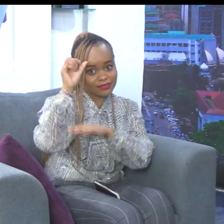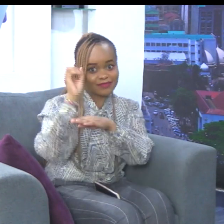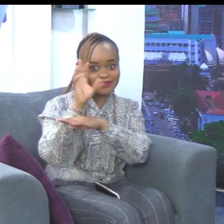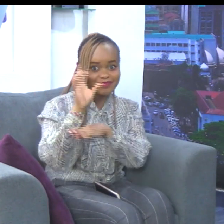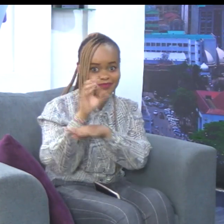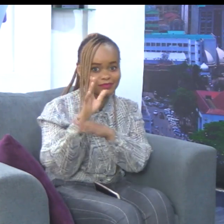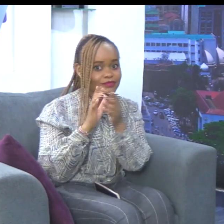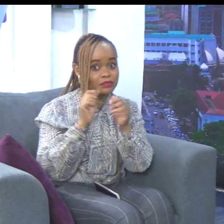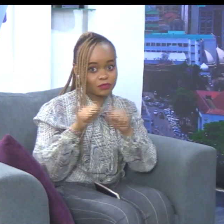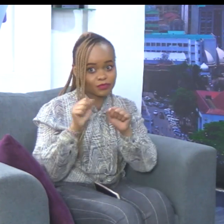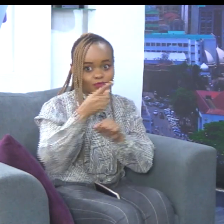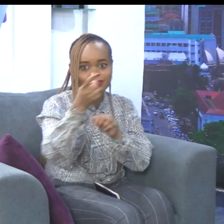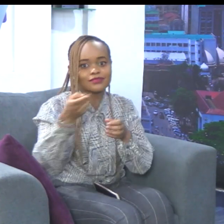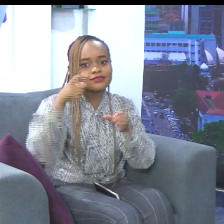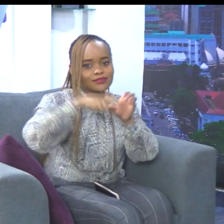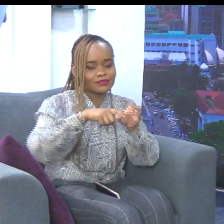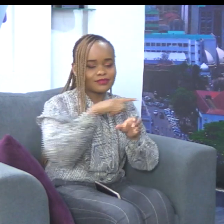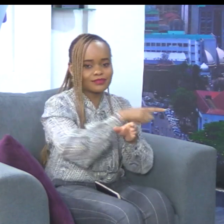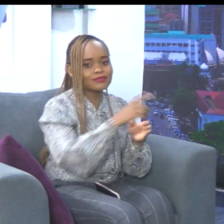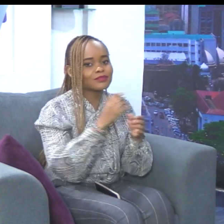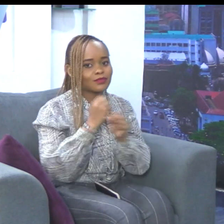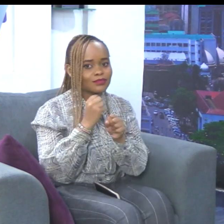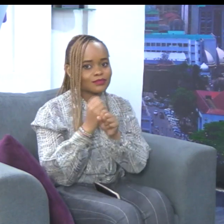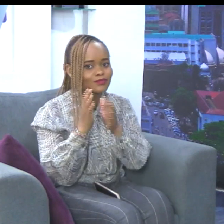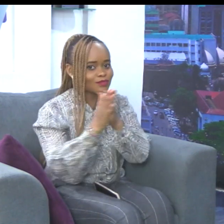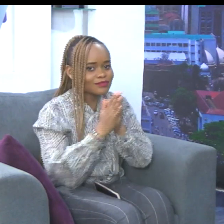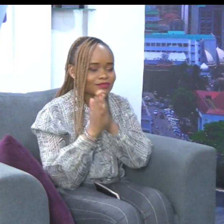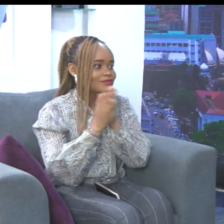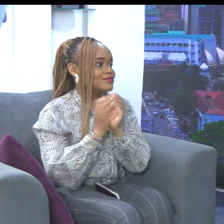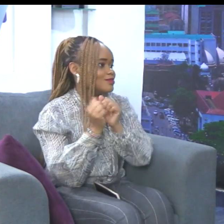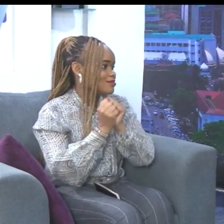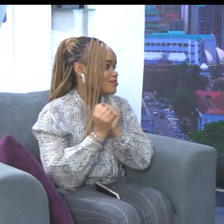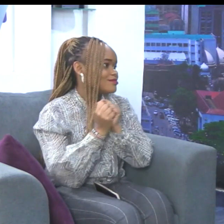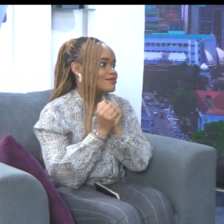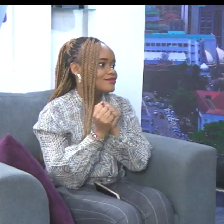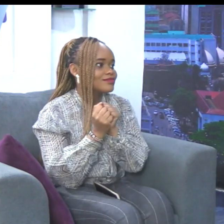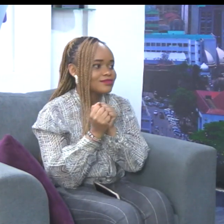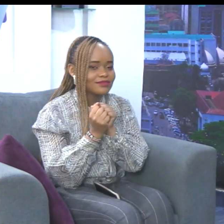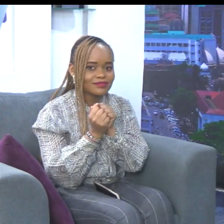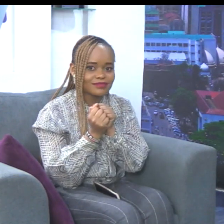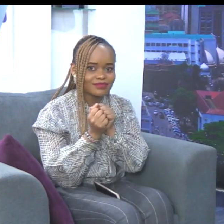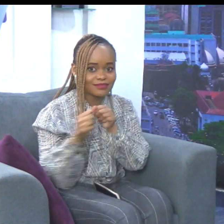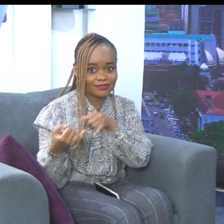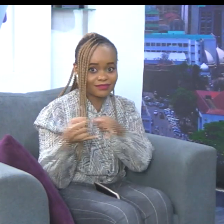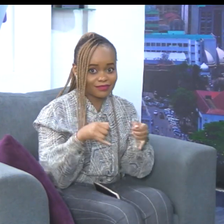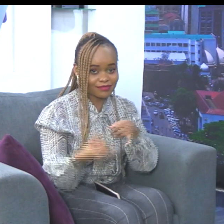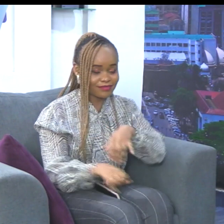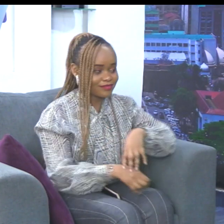to ask for mentorship, join our show. You can get so much from